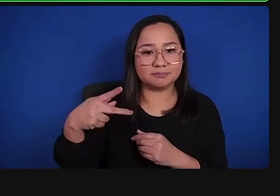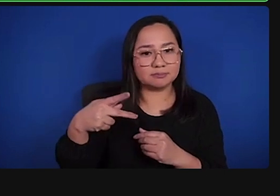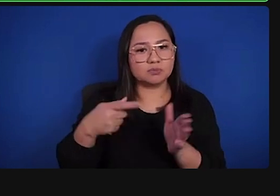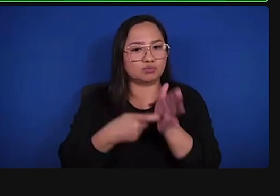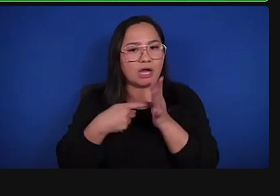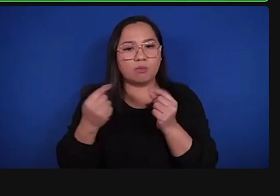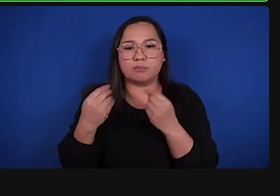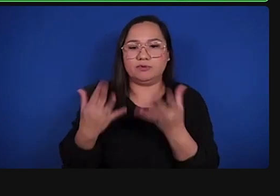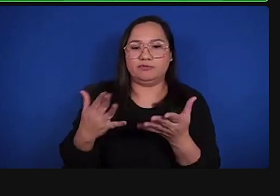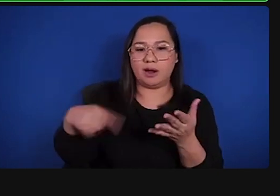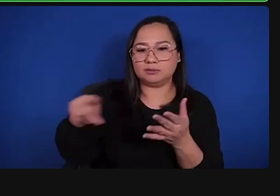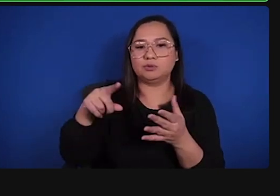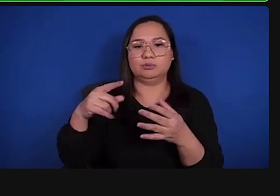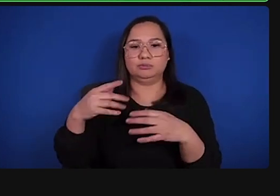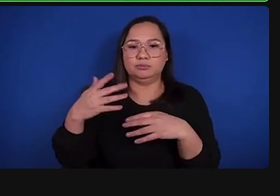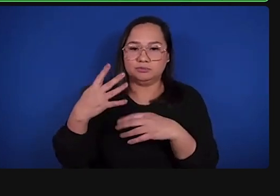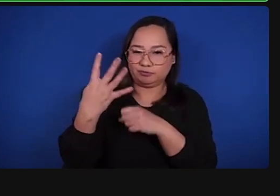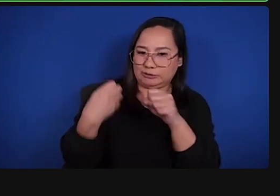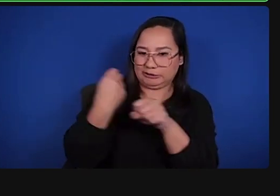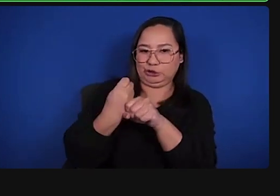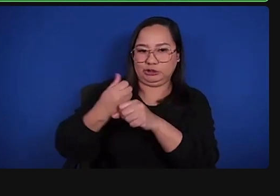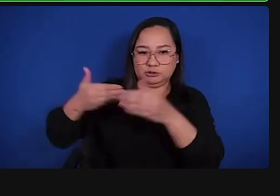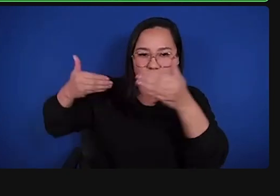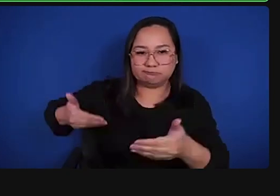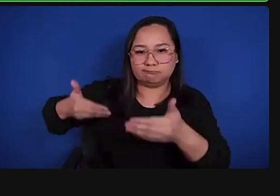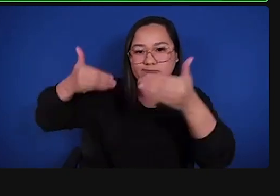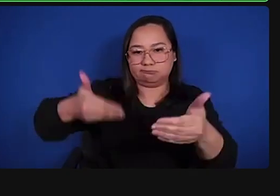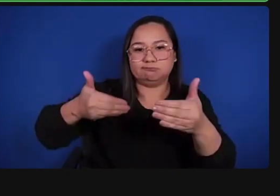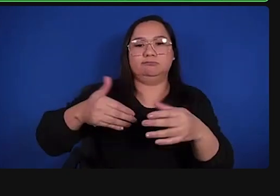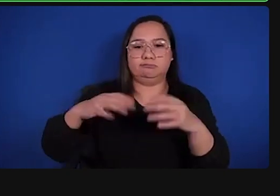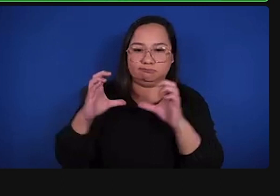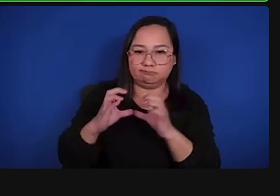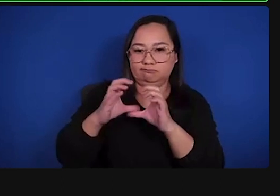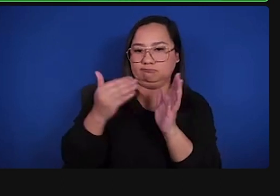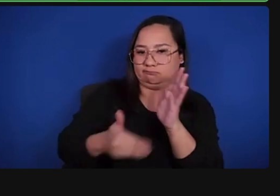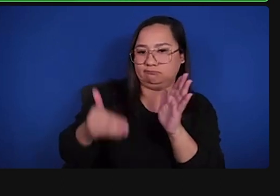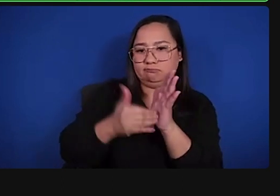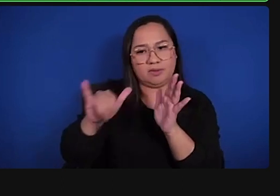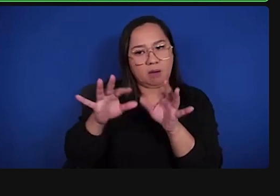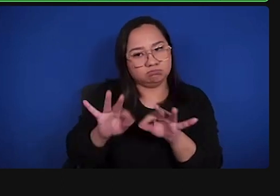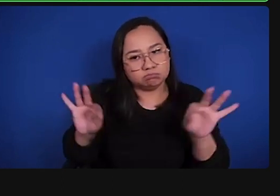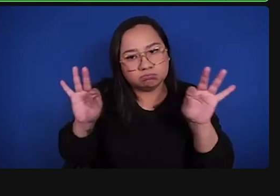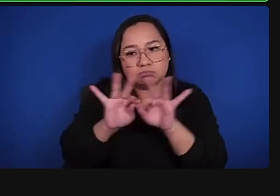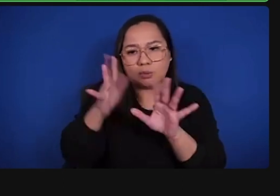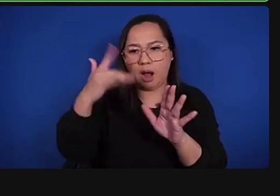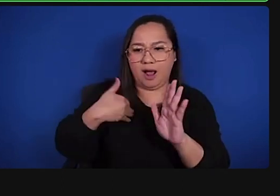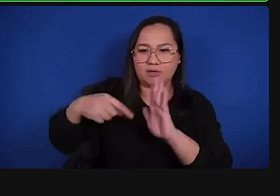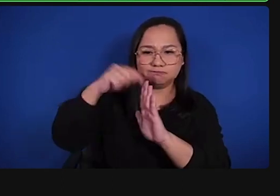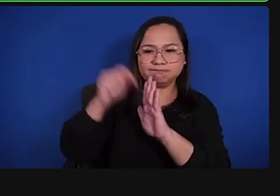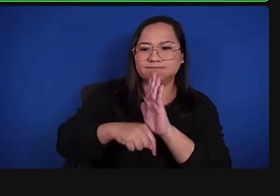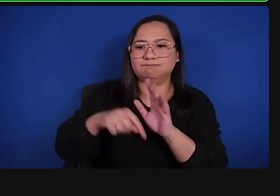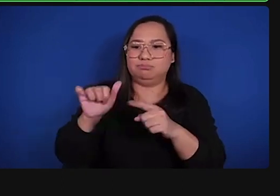It requires extensive training and enormous skill to provide verbatim services.